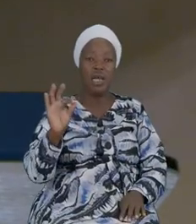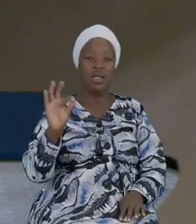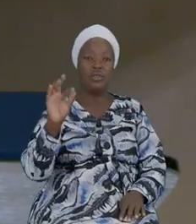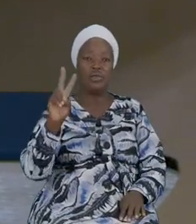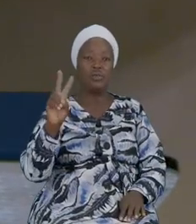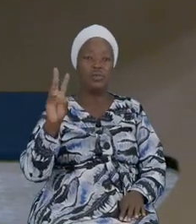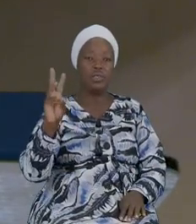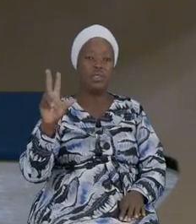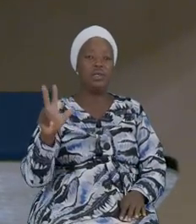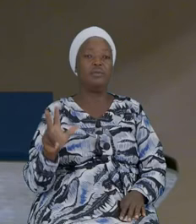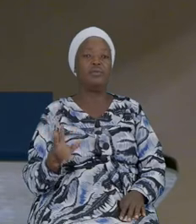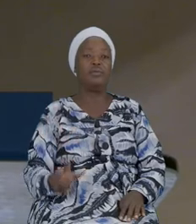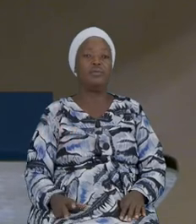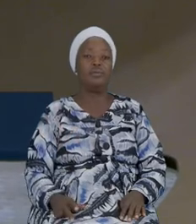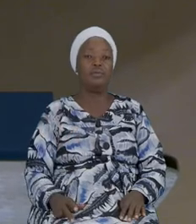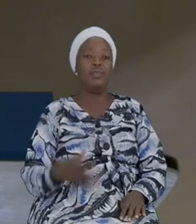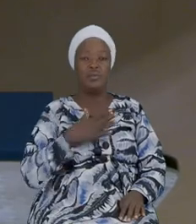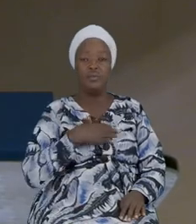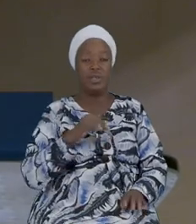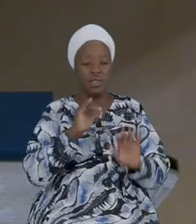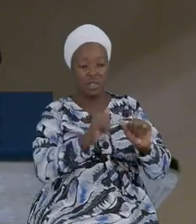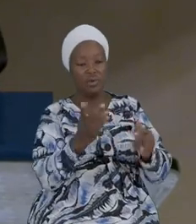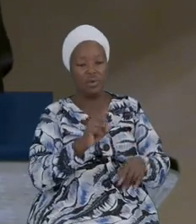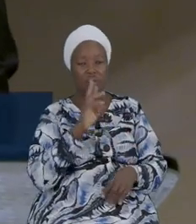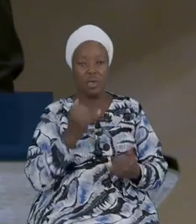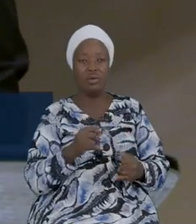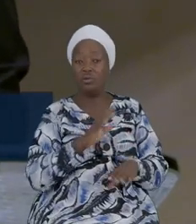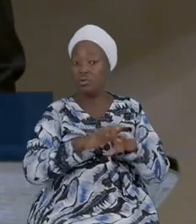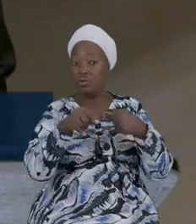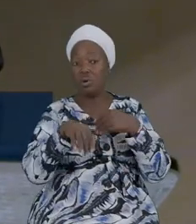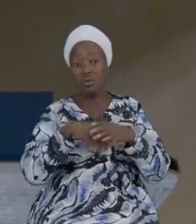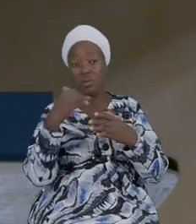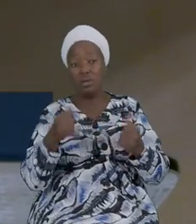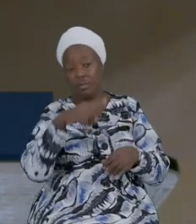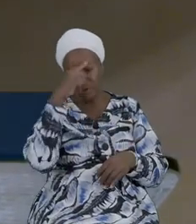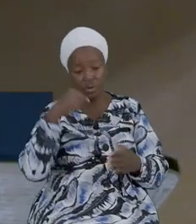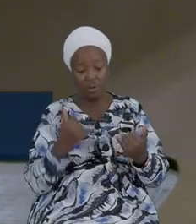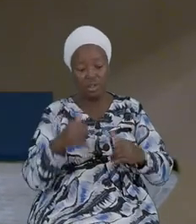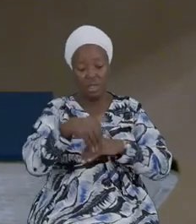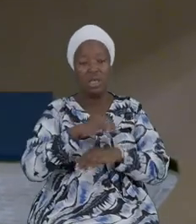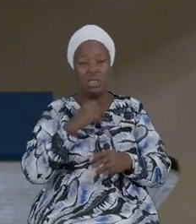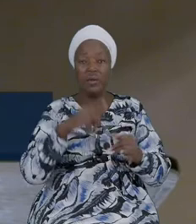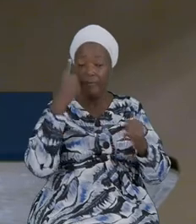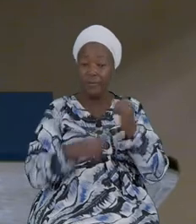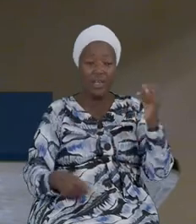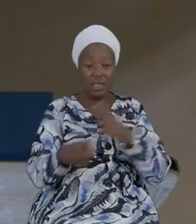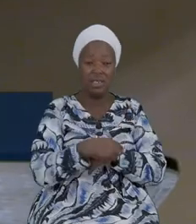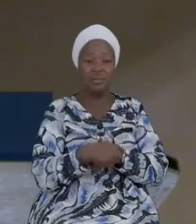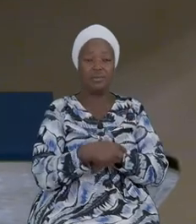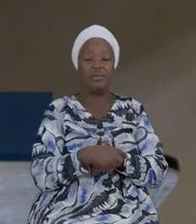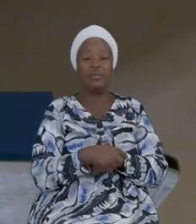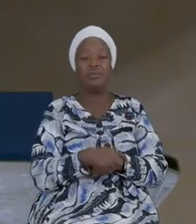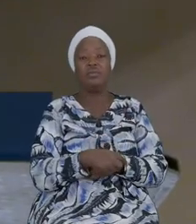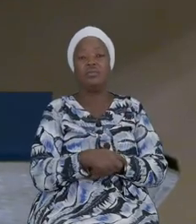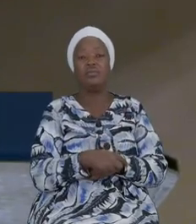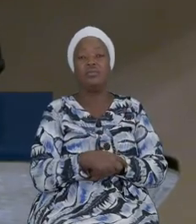+234 915 444 9263. Please stay where you are, don't go anywhere, because tonight is the grand finale